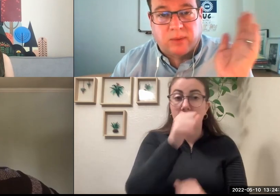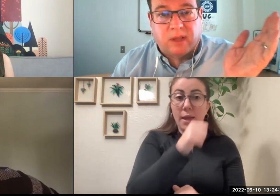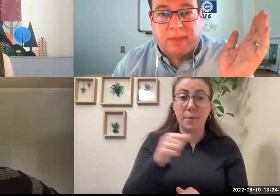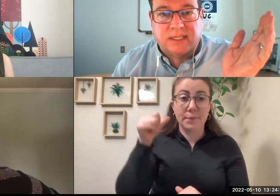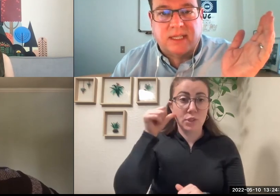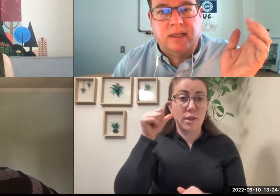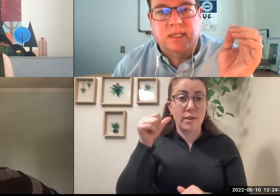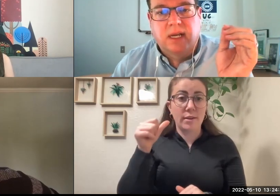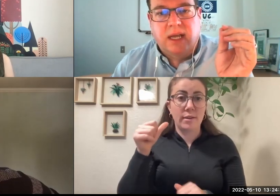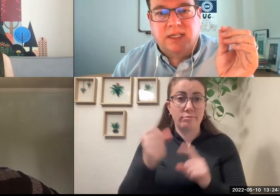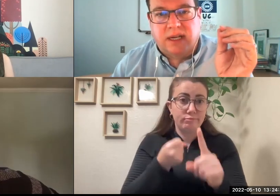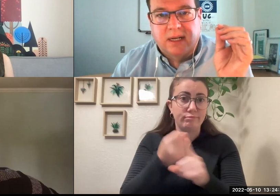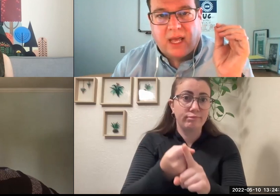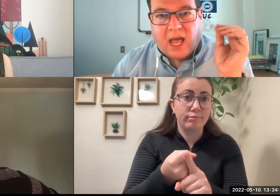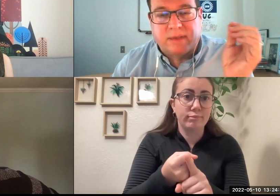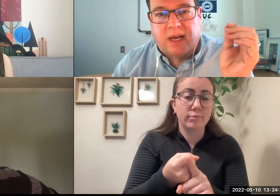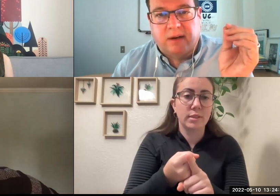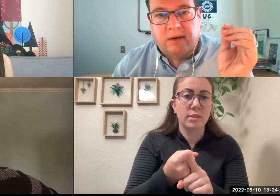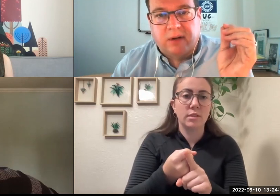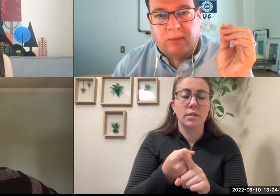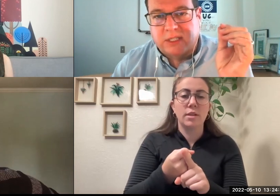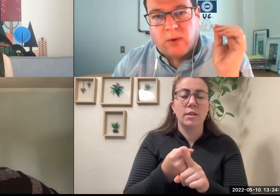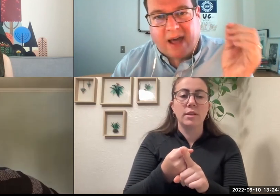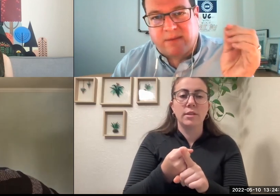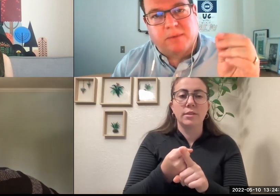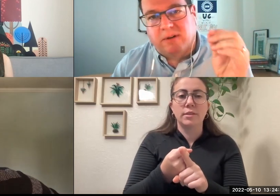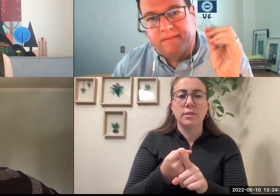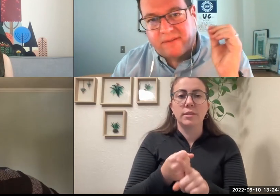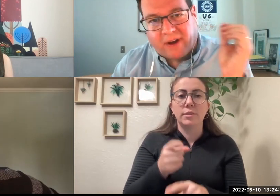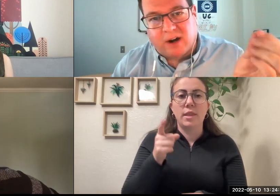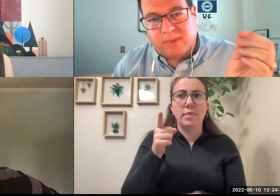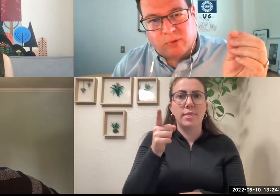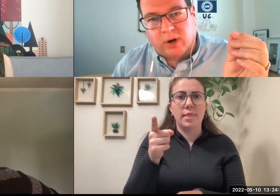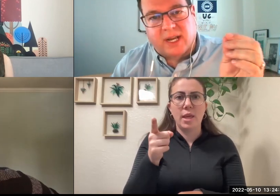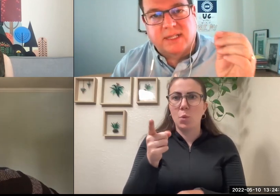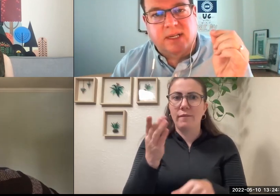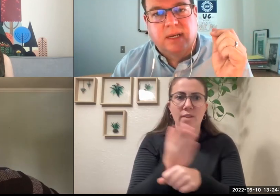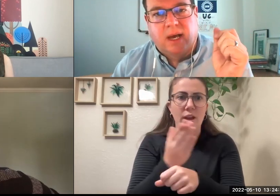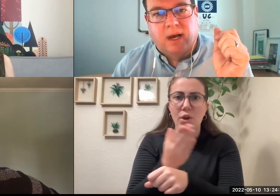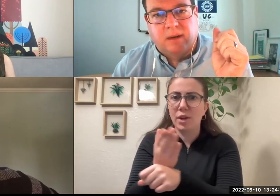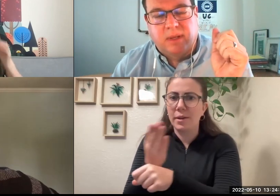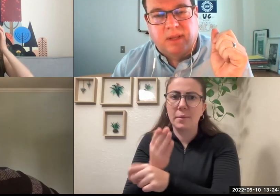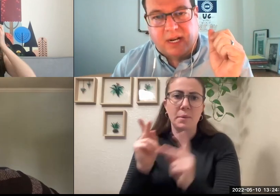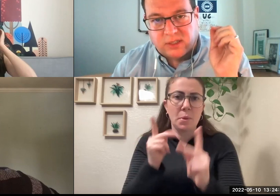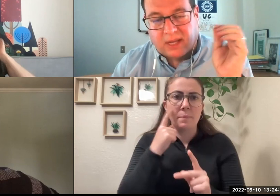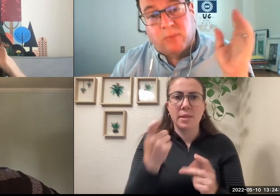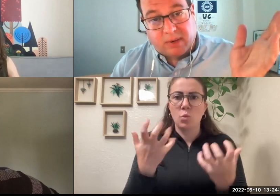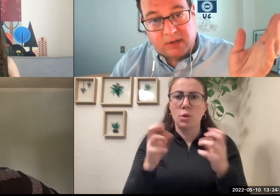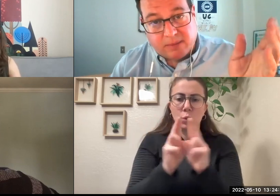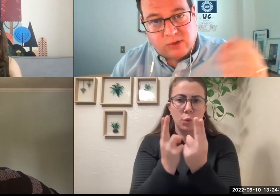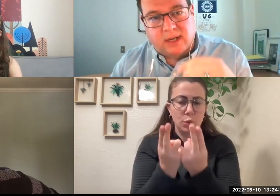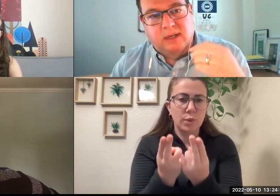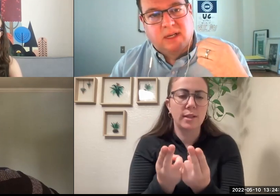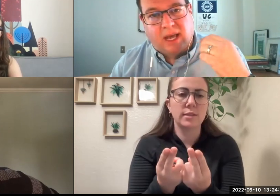Island, this is like one of the biggest things, is that Amazon, you know, was going after people. They fired people for organizing. They were